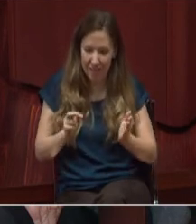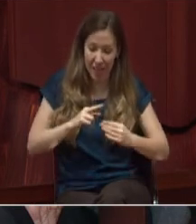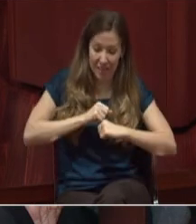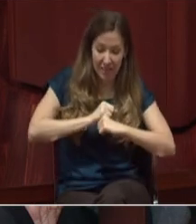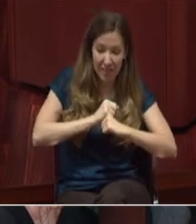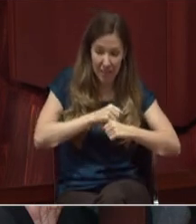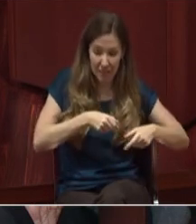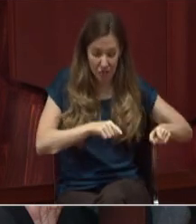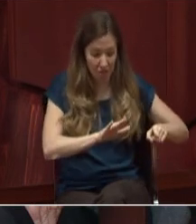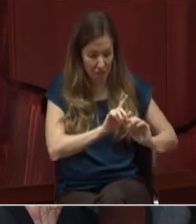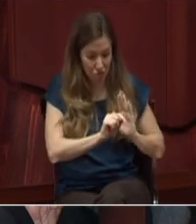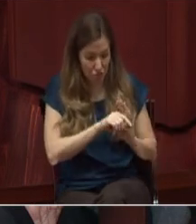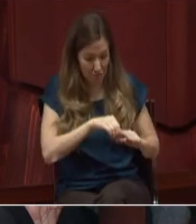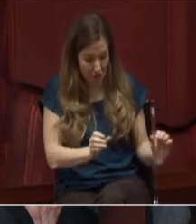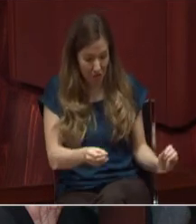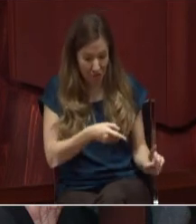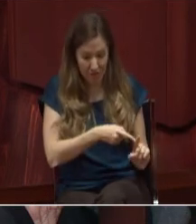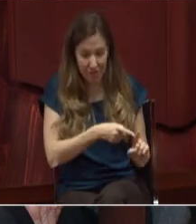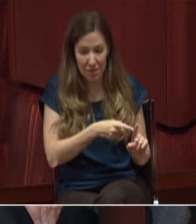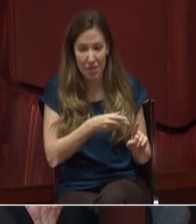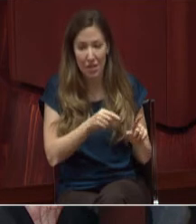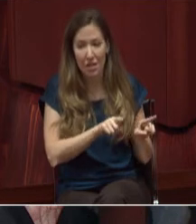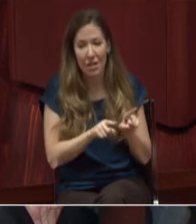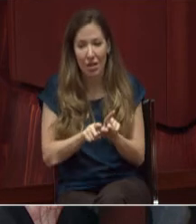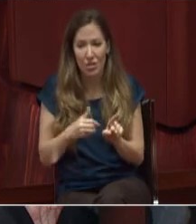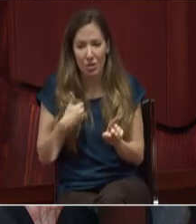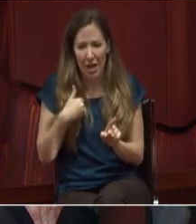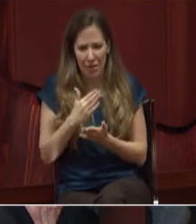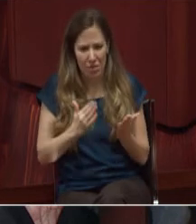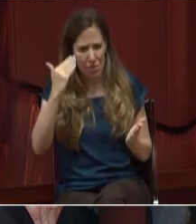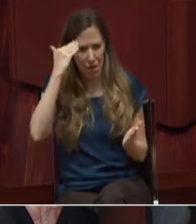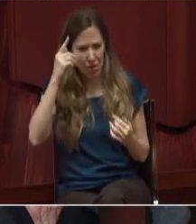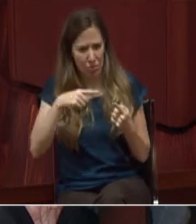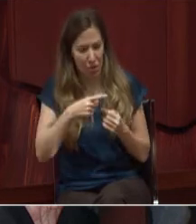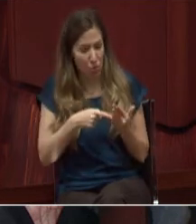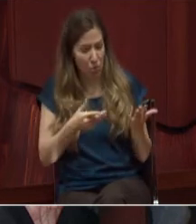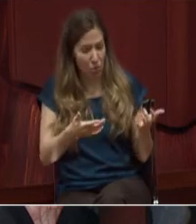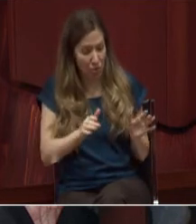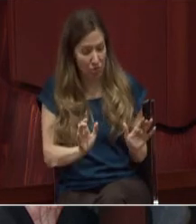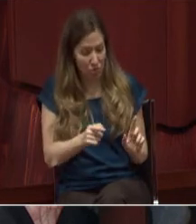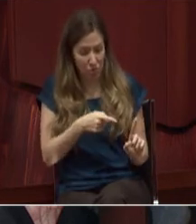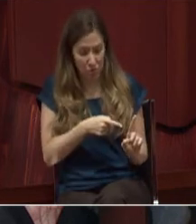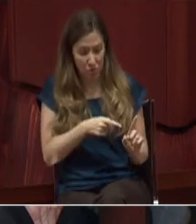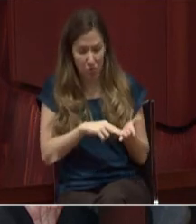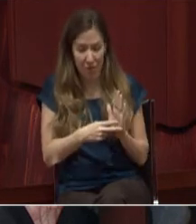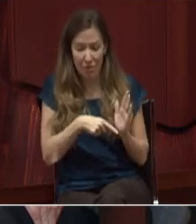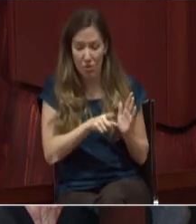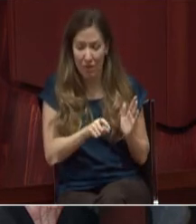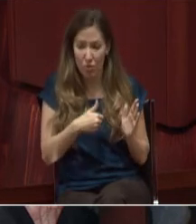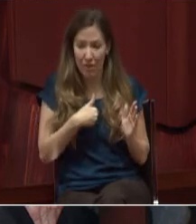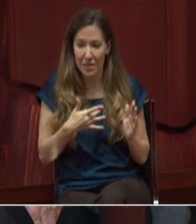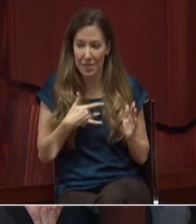in addition to having some knowledge of what you want to do, you've got to have a sense of